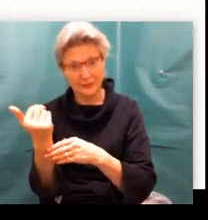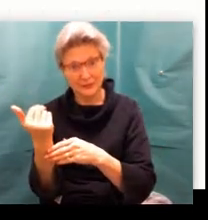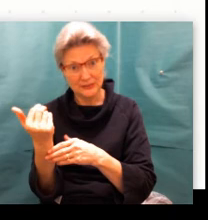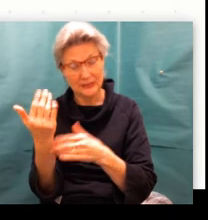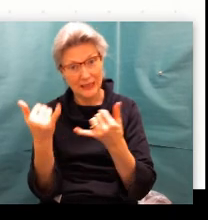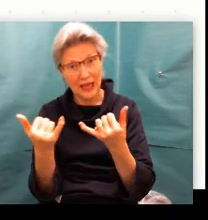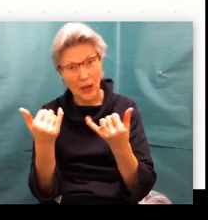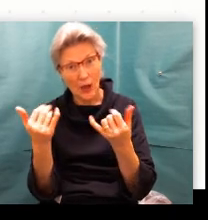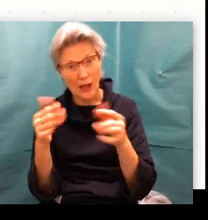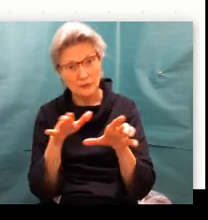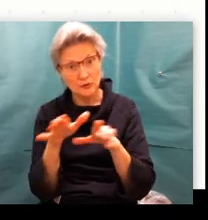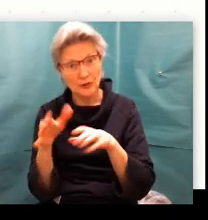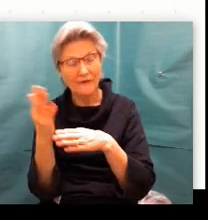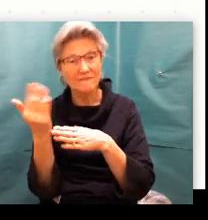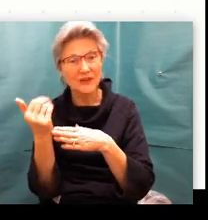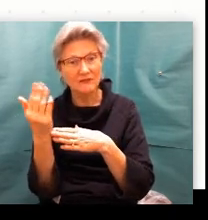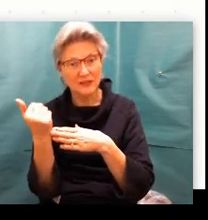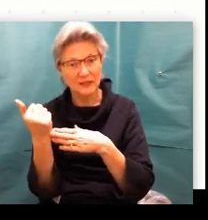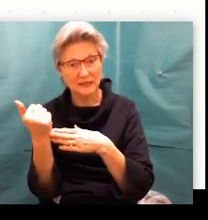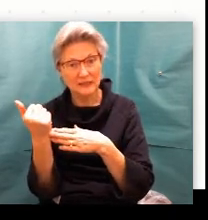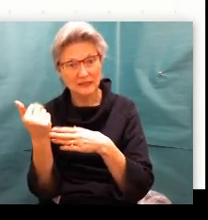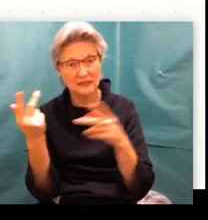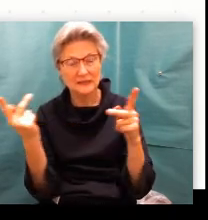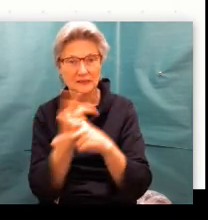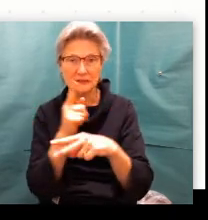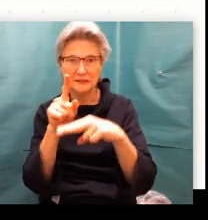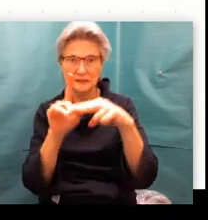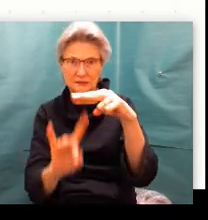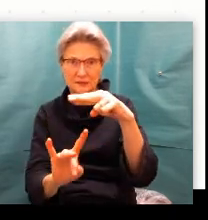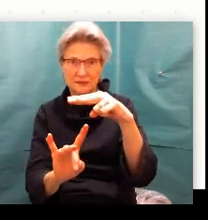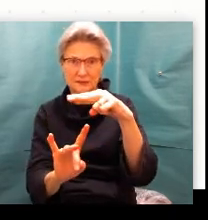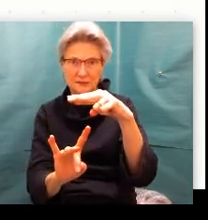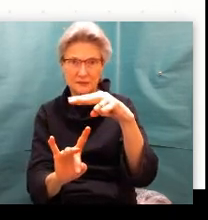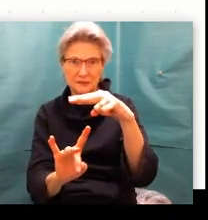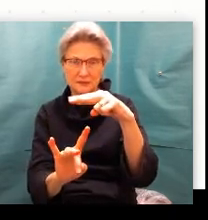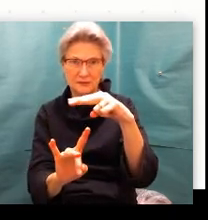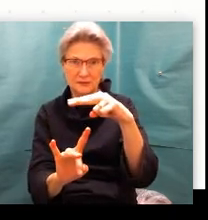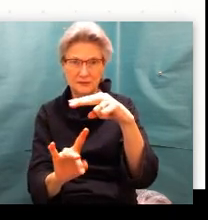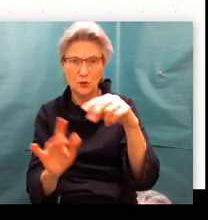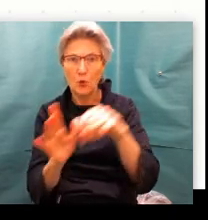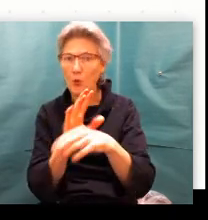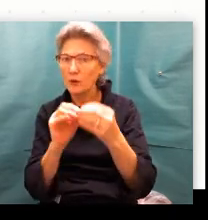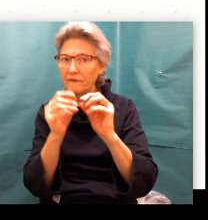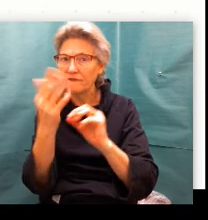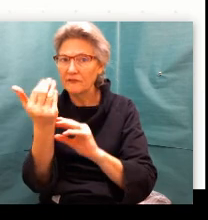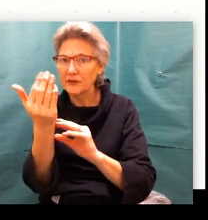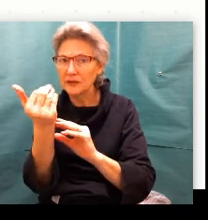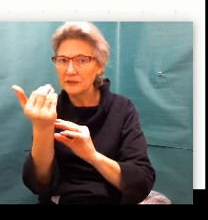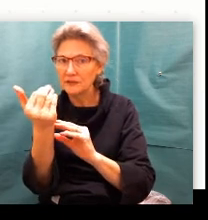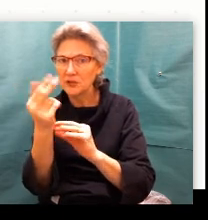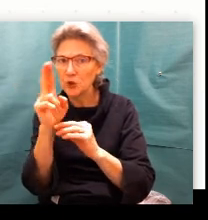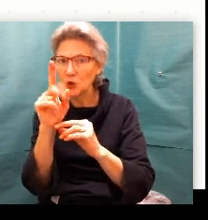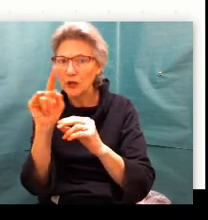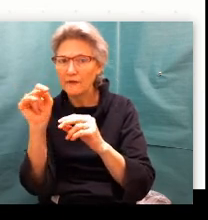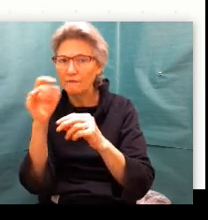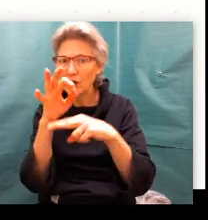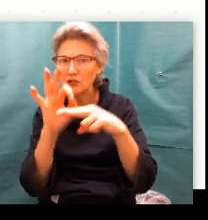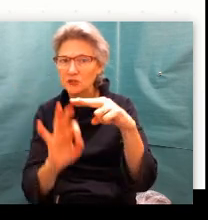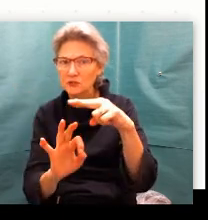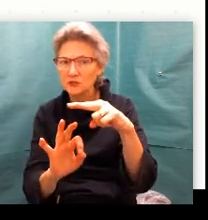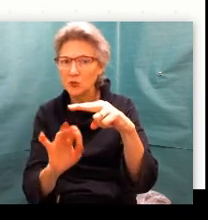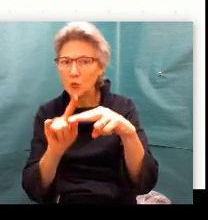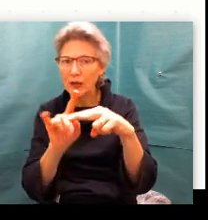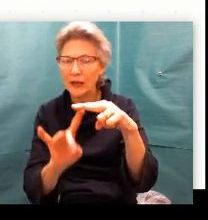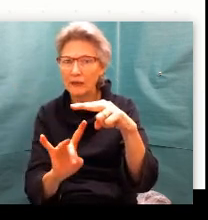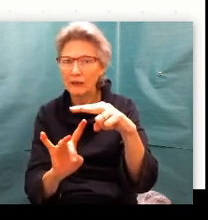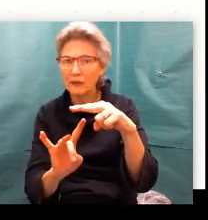now I'm doing 15 times 1/8. My whole number is 15. My unit fraction is